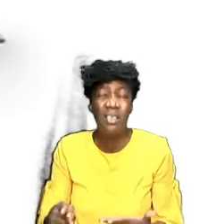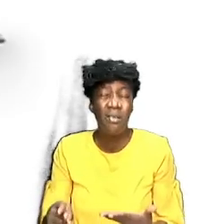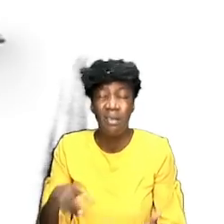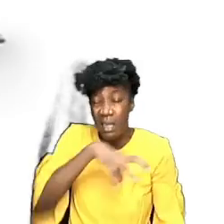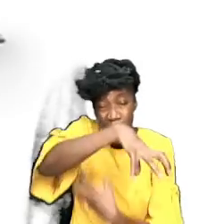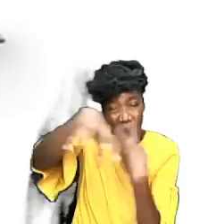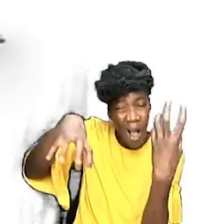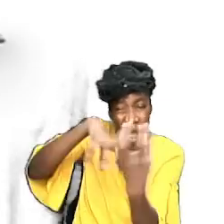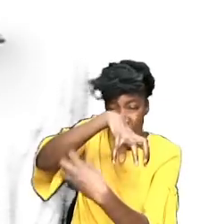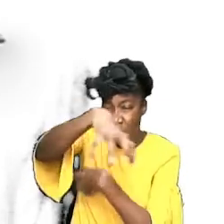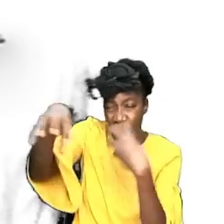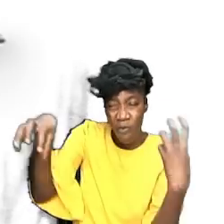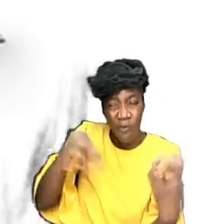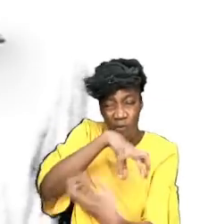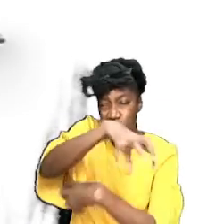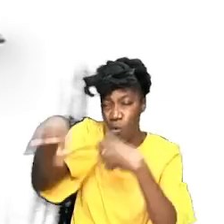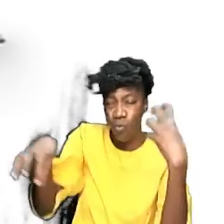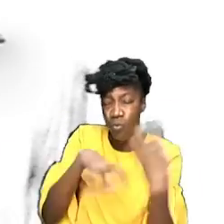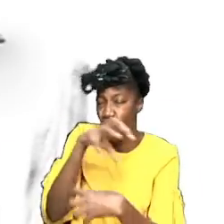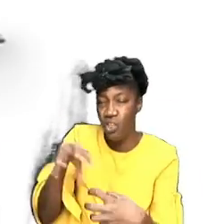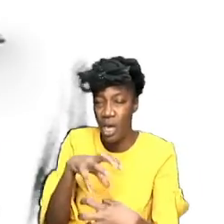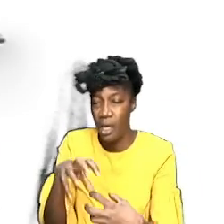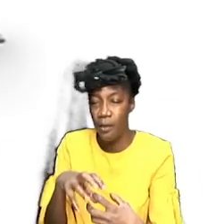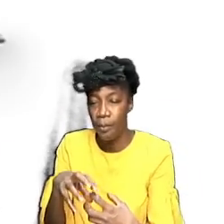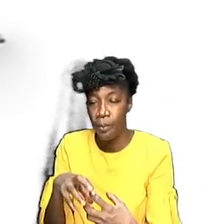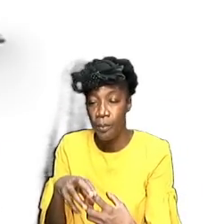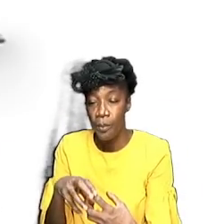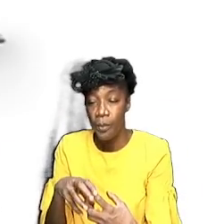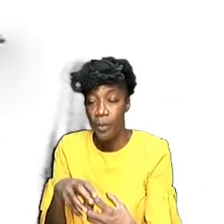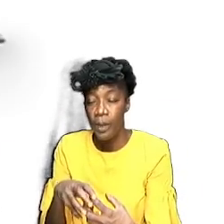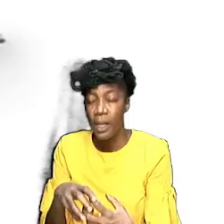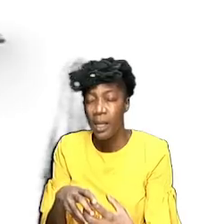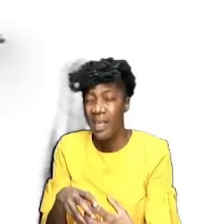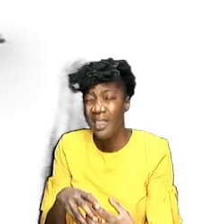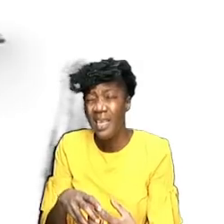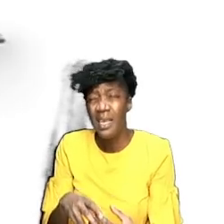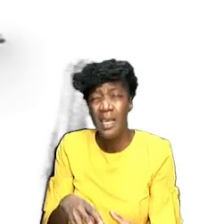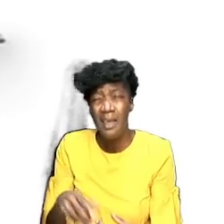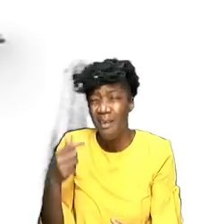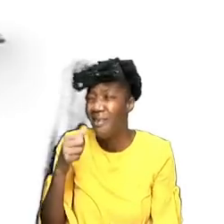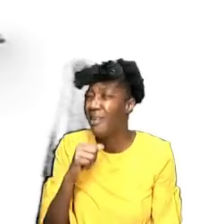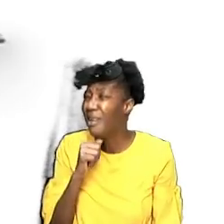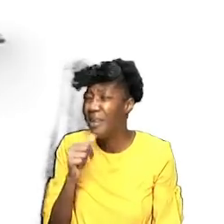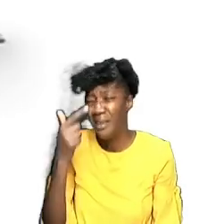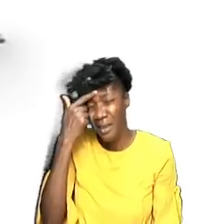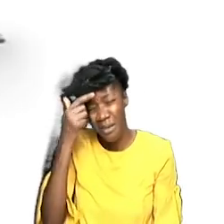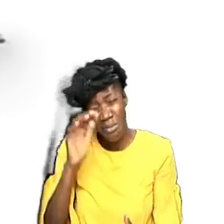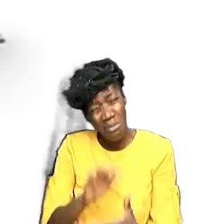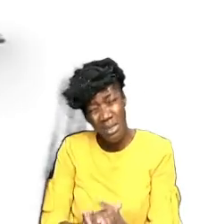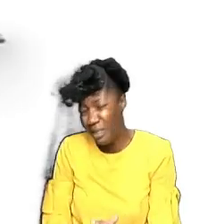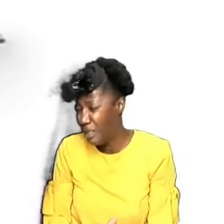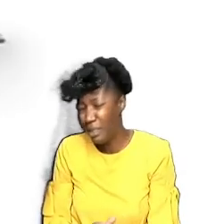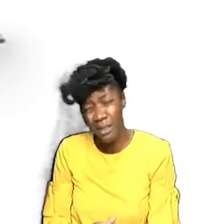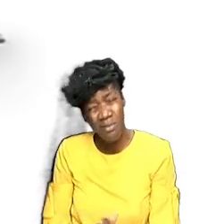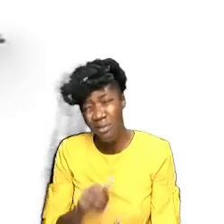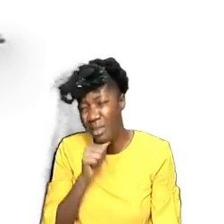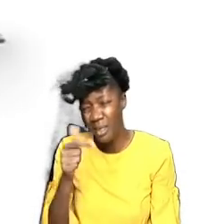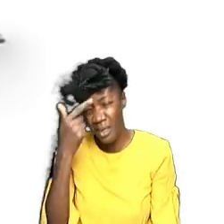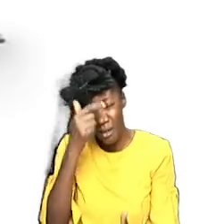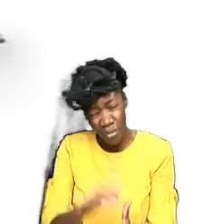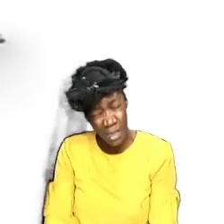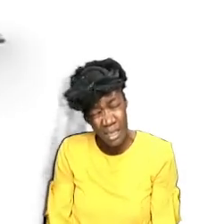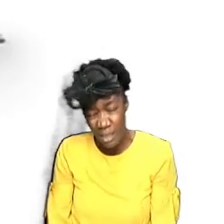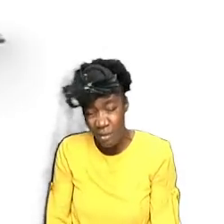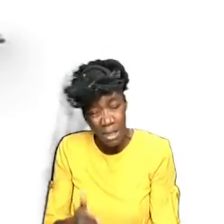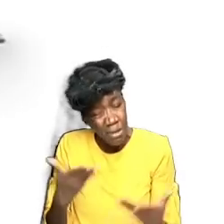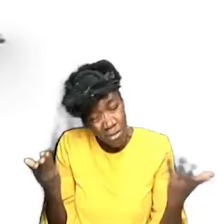confusion. Confusion ends up resulting in a state of unbelief. Because now you're confused, you don't know what to believe, you don't know where to